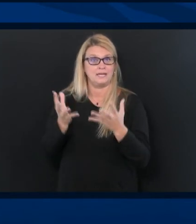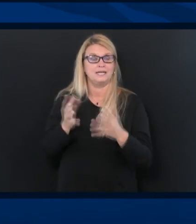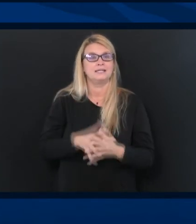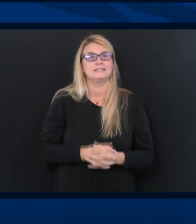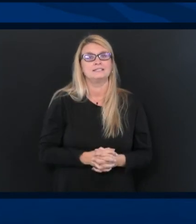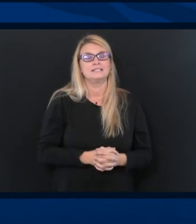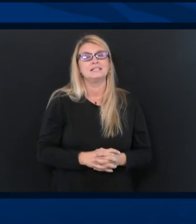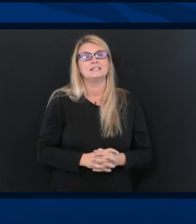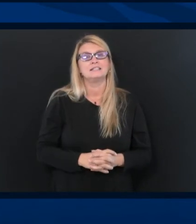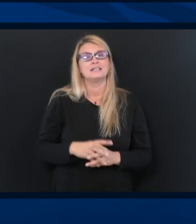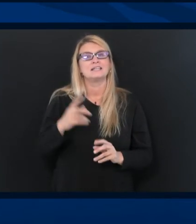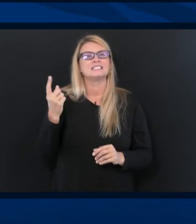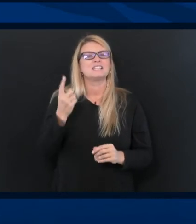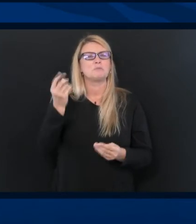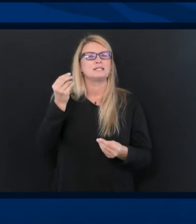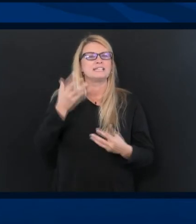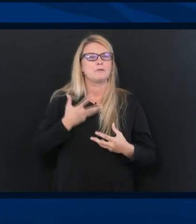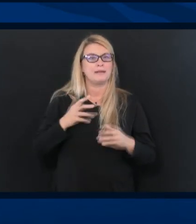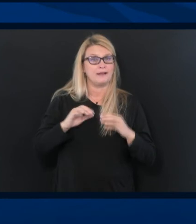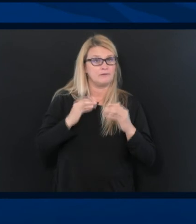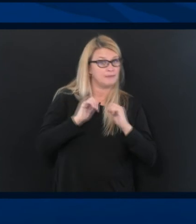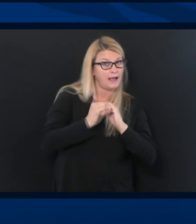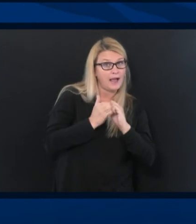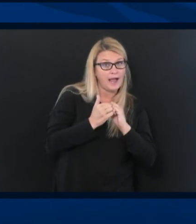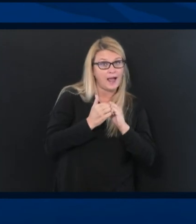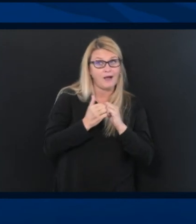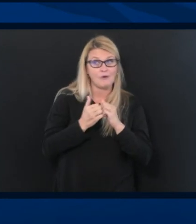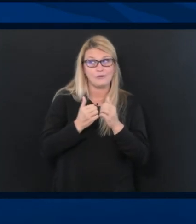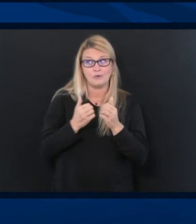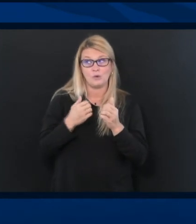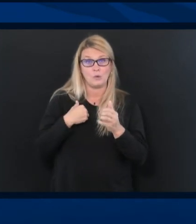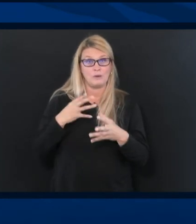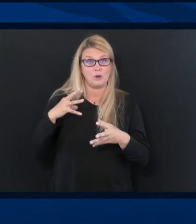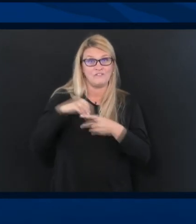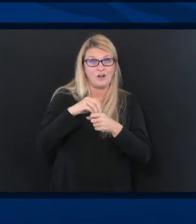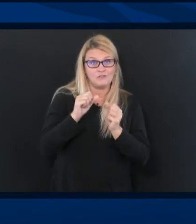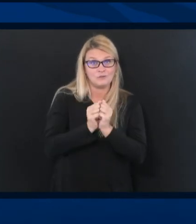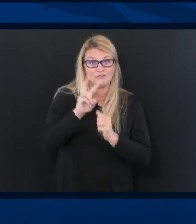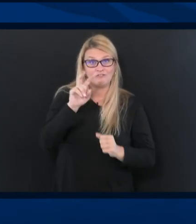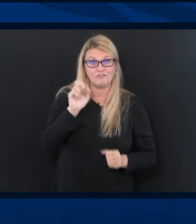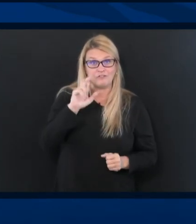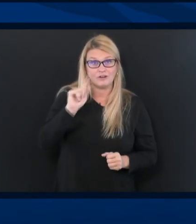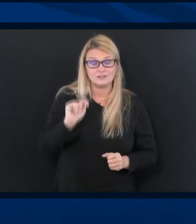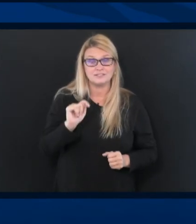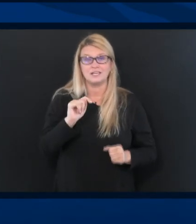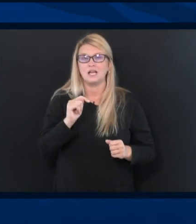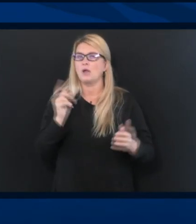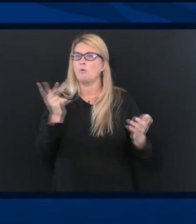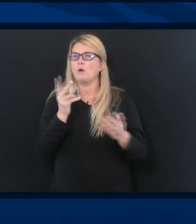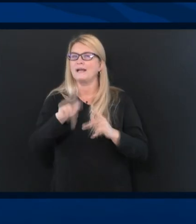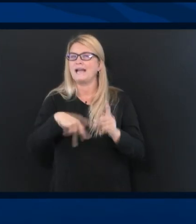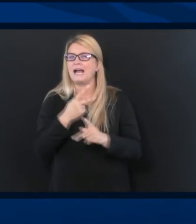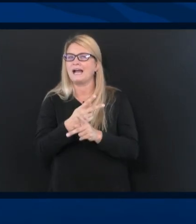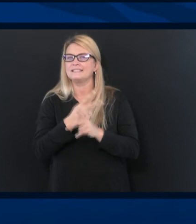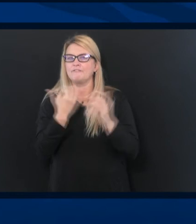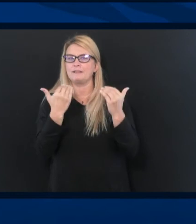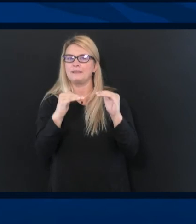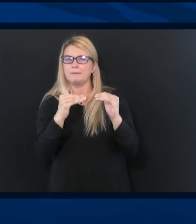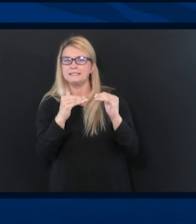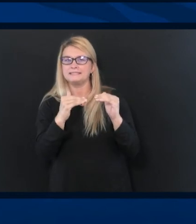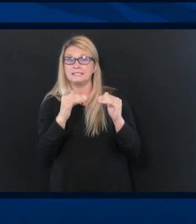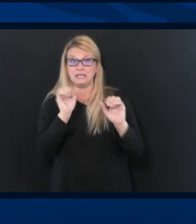can someone tell me a little bit about how this came about, and B, what type of limitations are on this program? Can